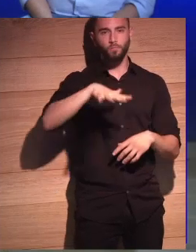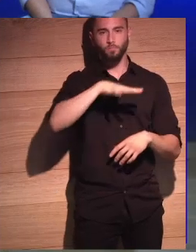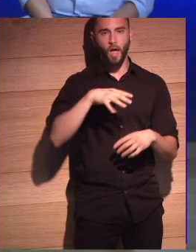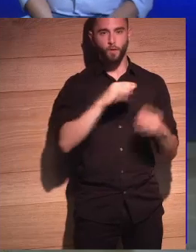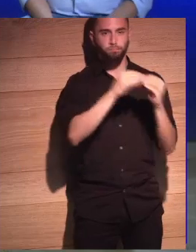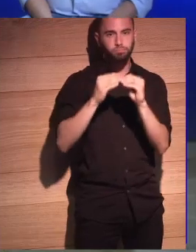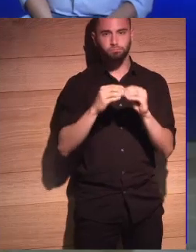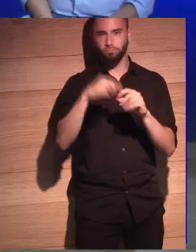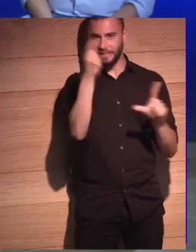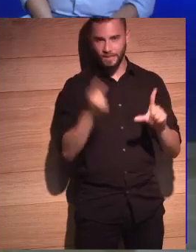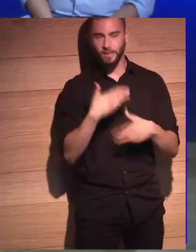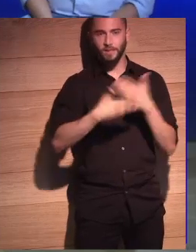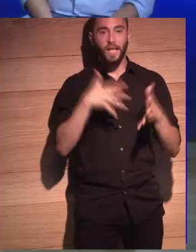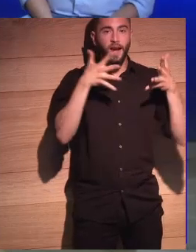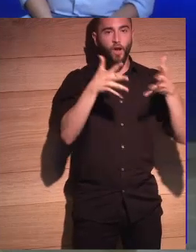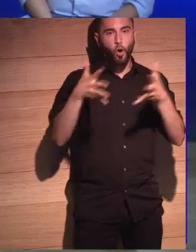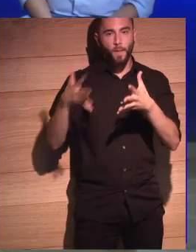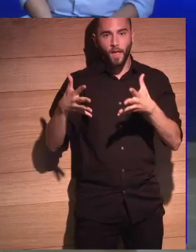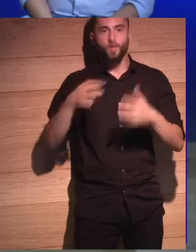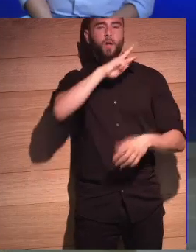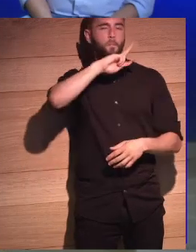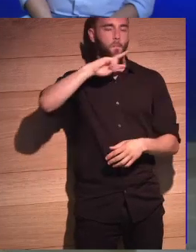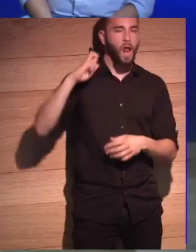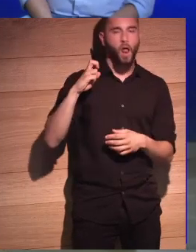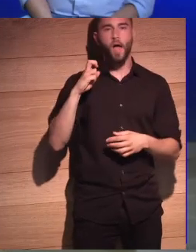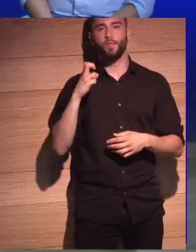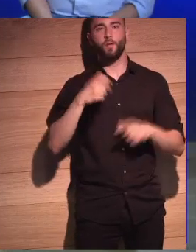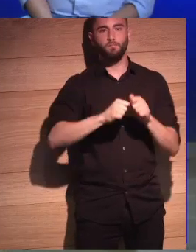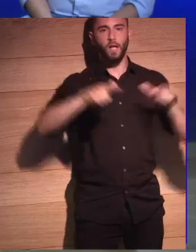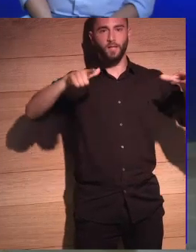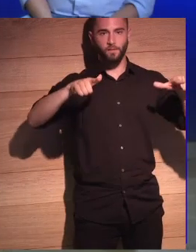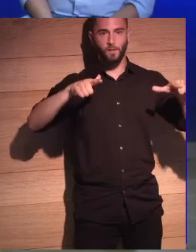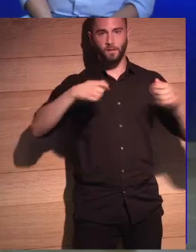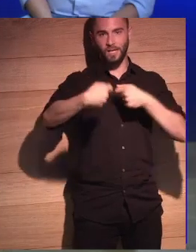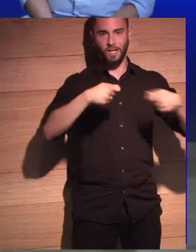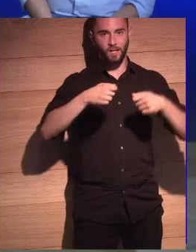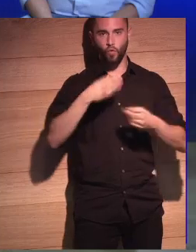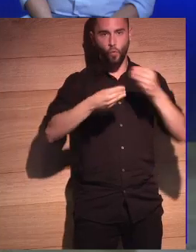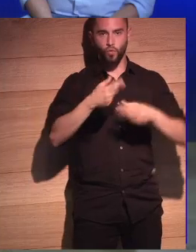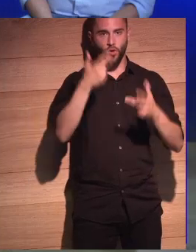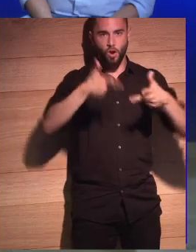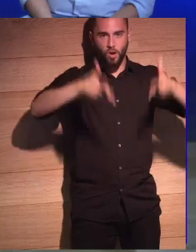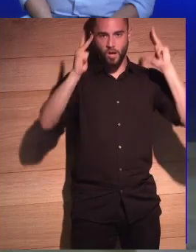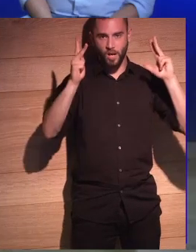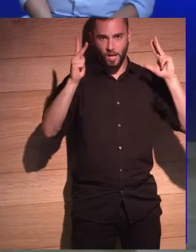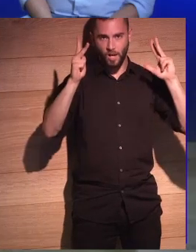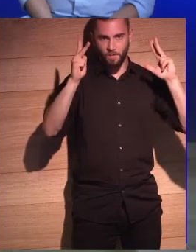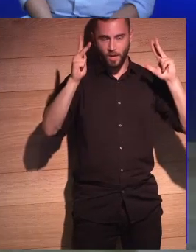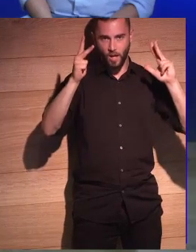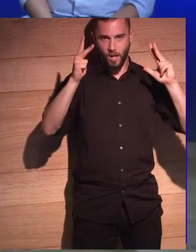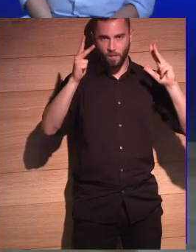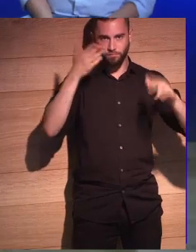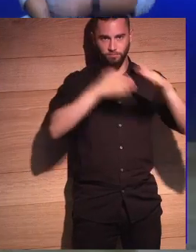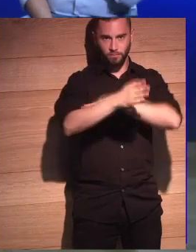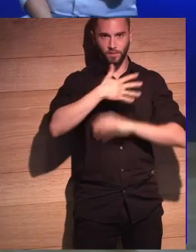your physical space, recommendations, and assessments in terms of platforms, free platforms in the market, so that we can